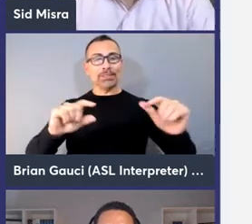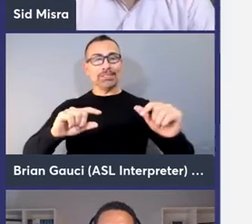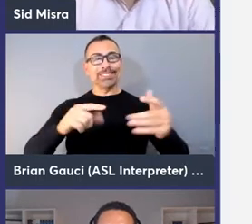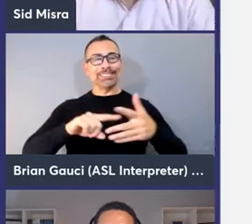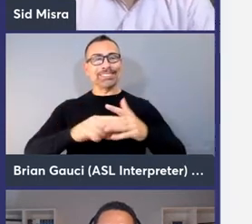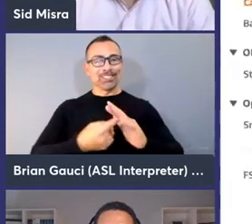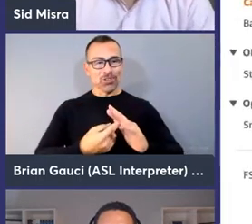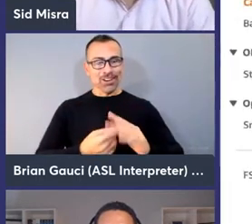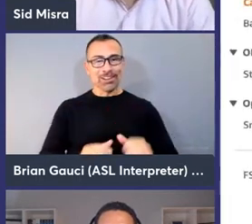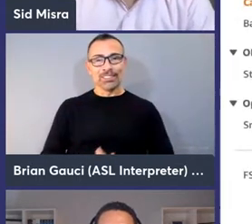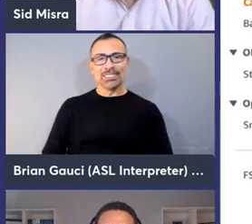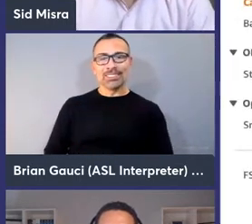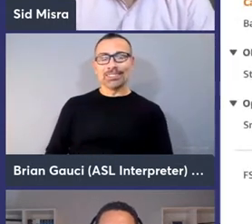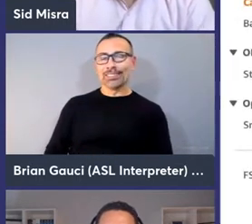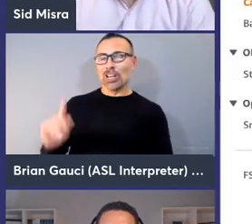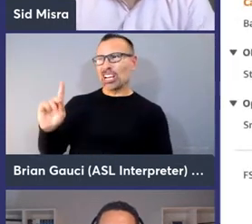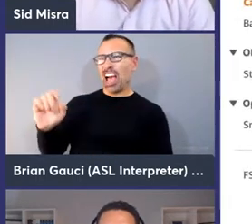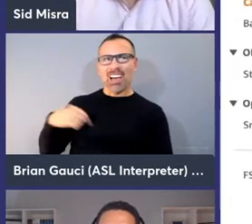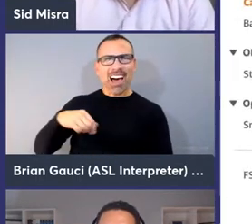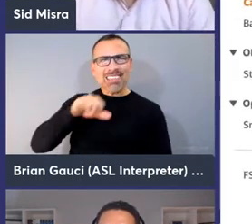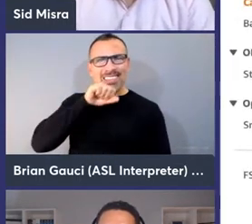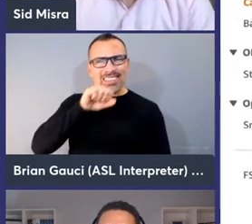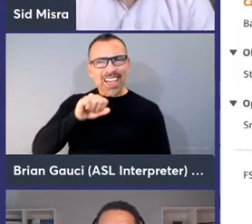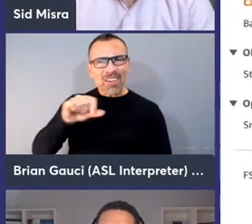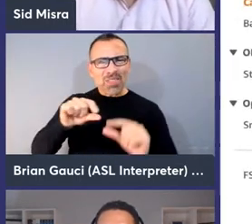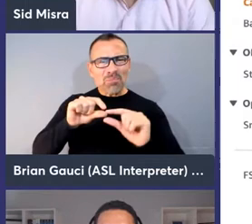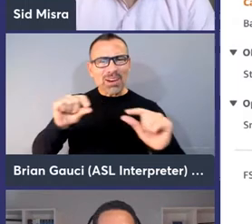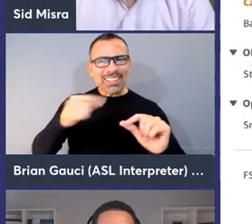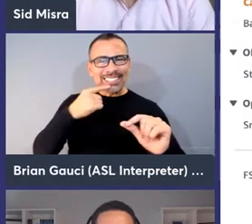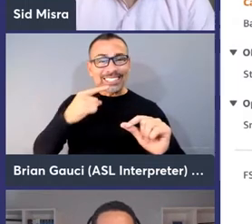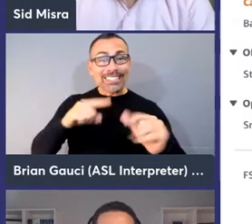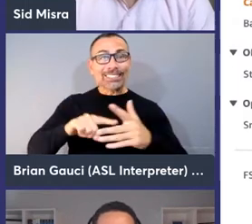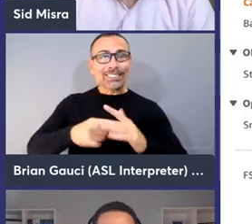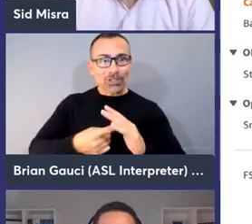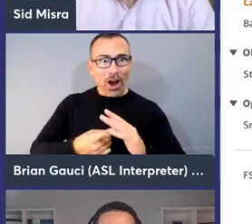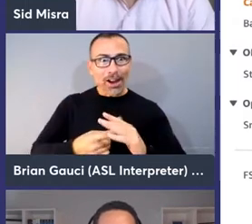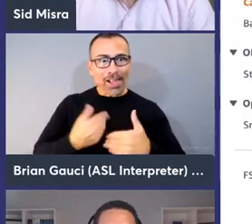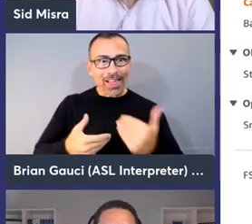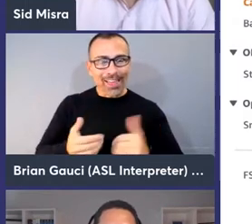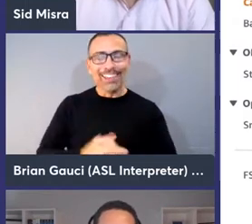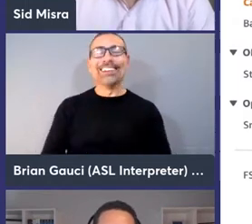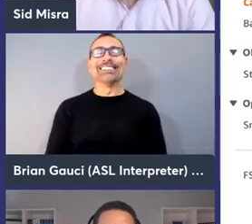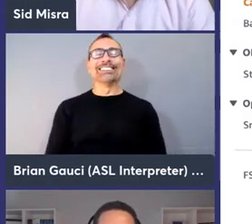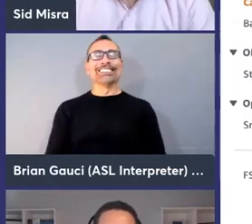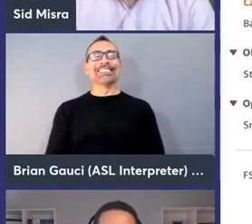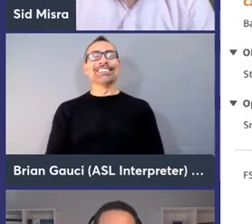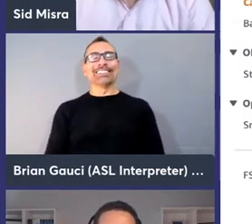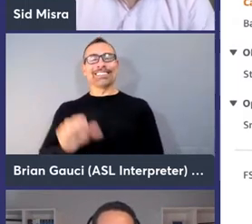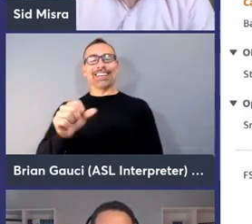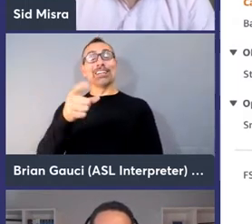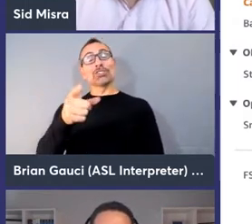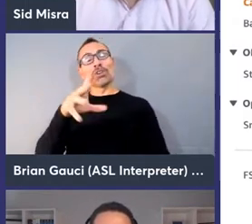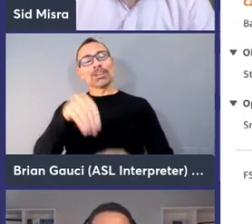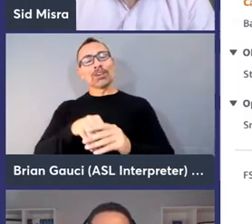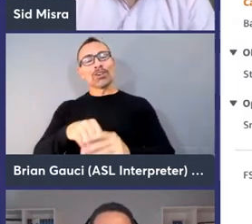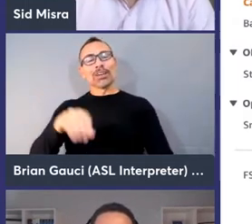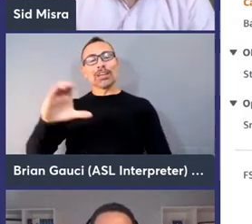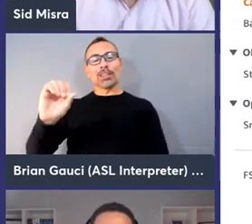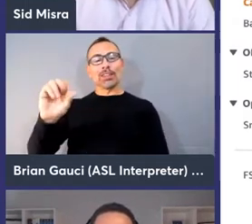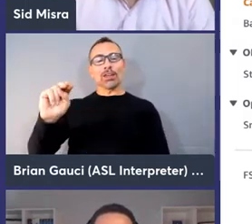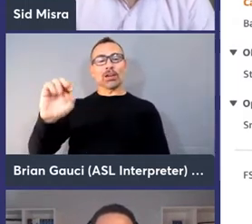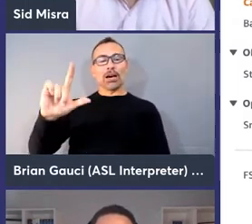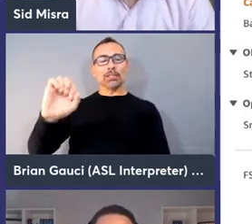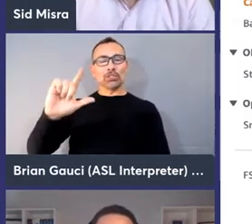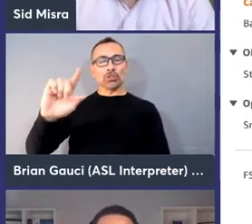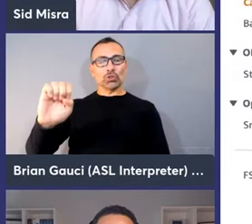I love that get started button. Yeah. And so here you're in the console. This is the file cache console. You